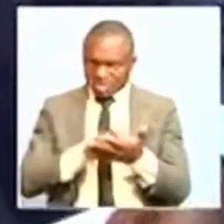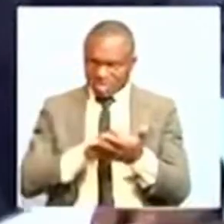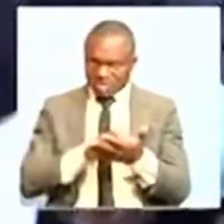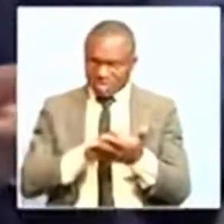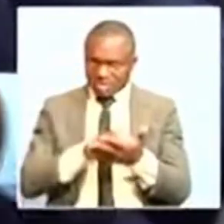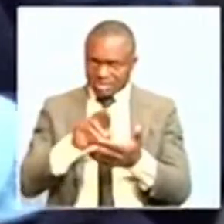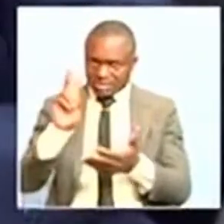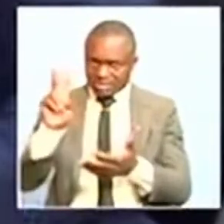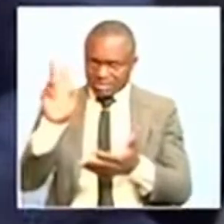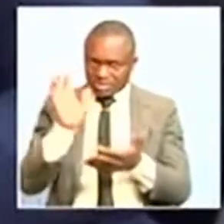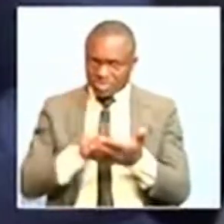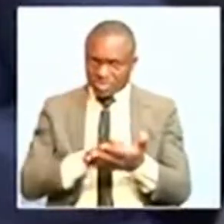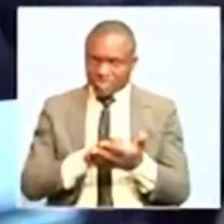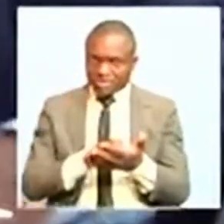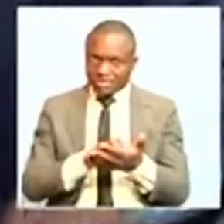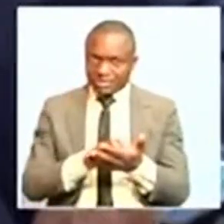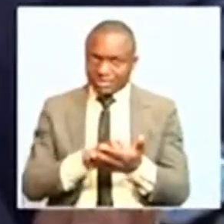the